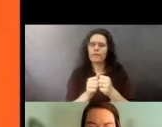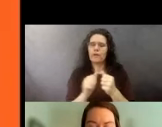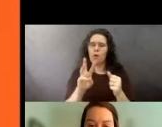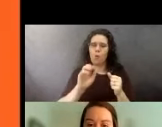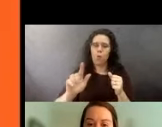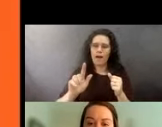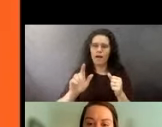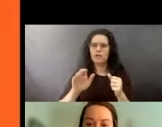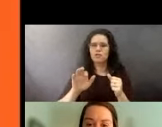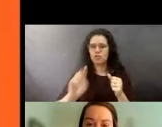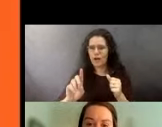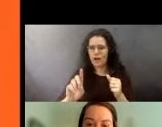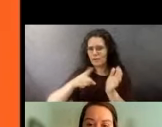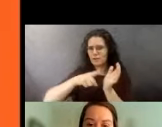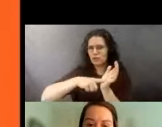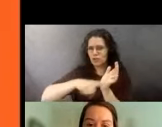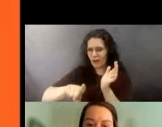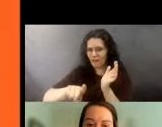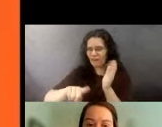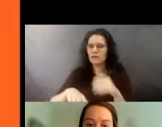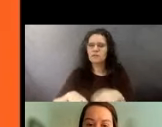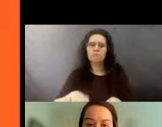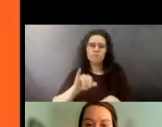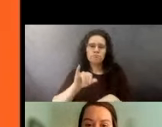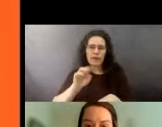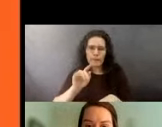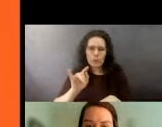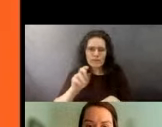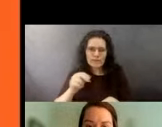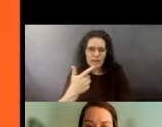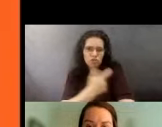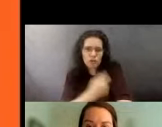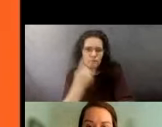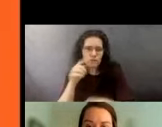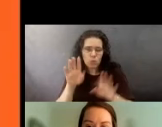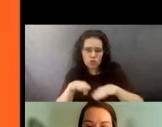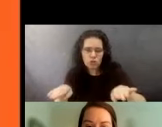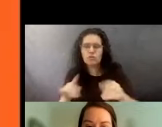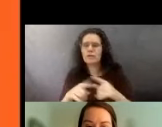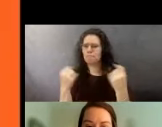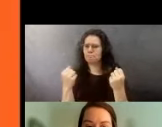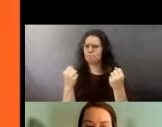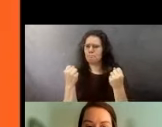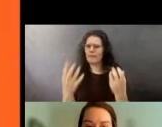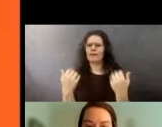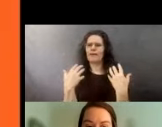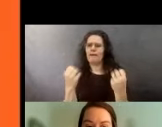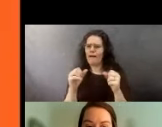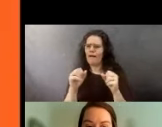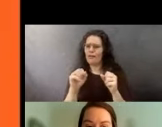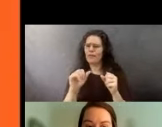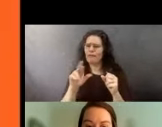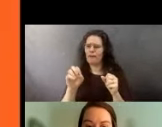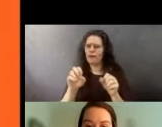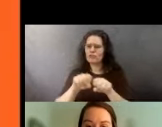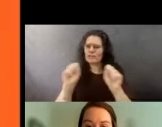with well child checks and immunizations, because for many healthcare systems, these are requirements of their contracts with